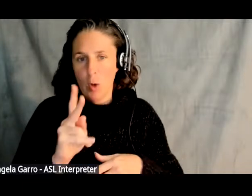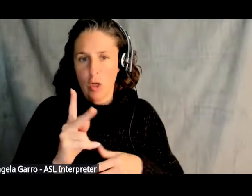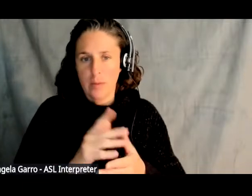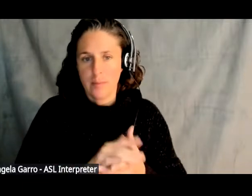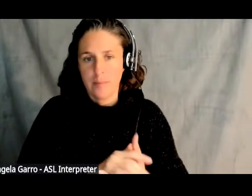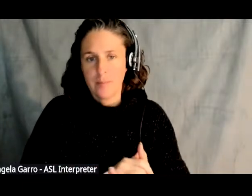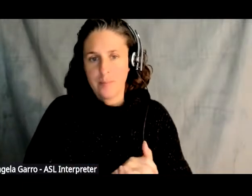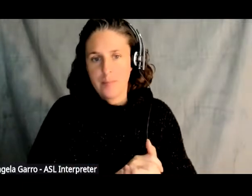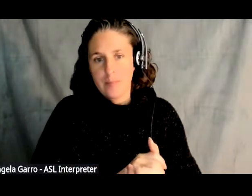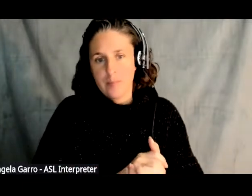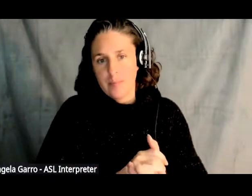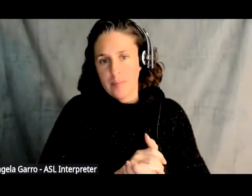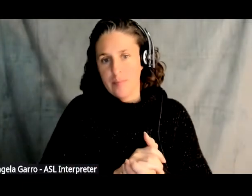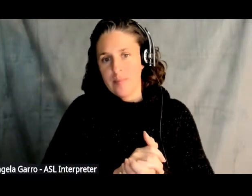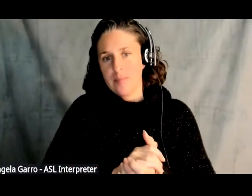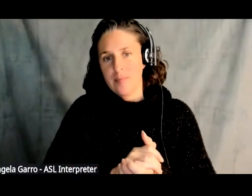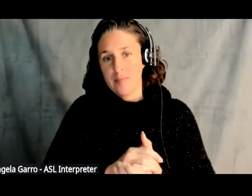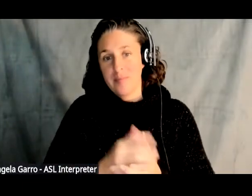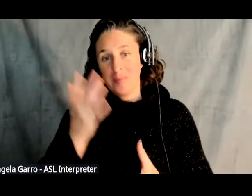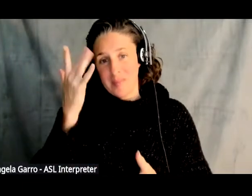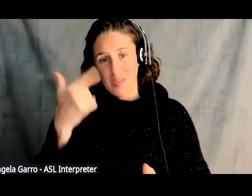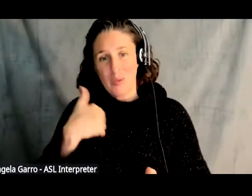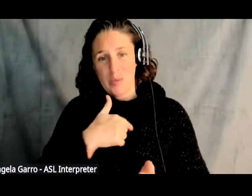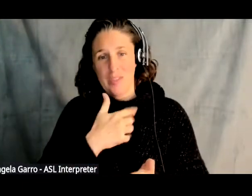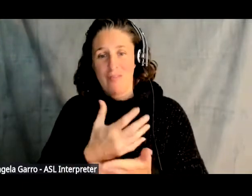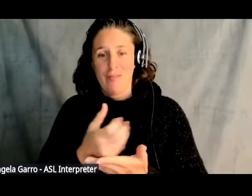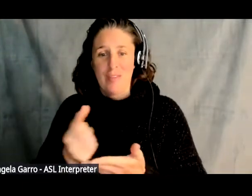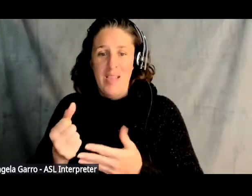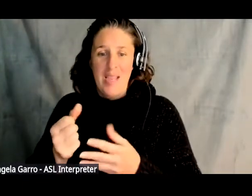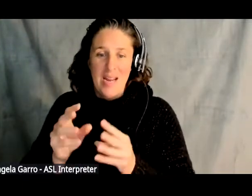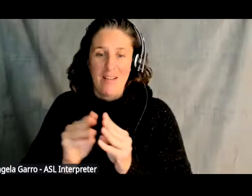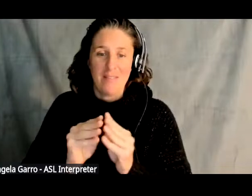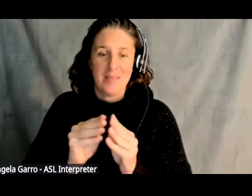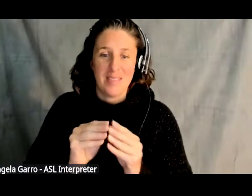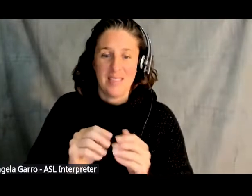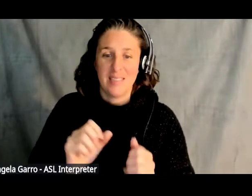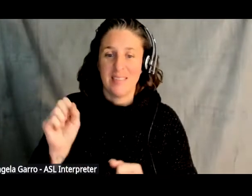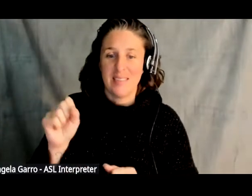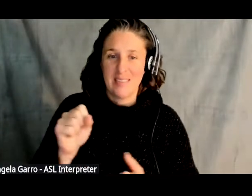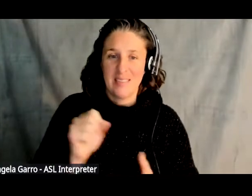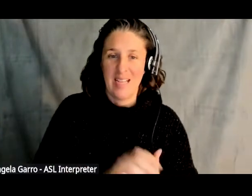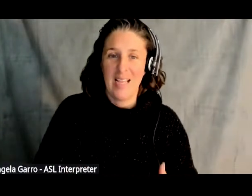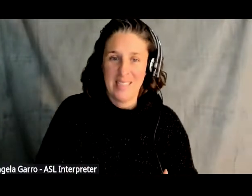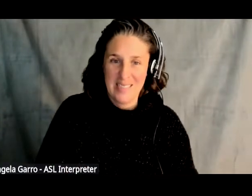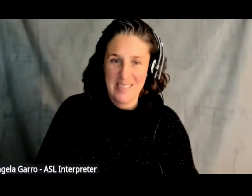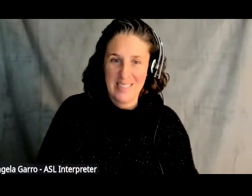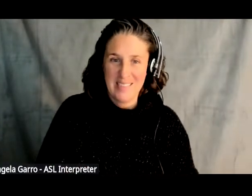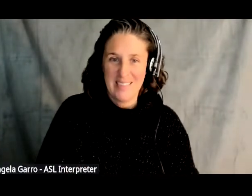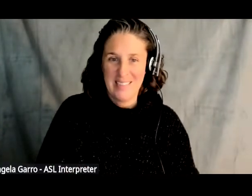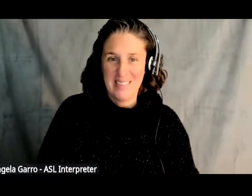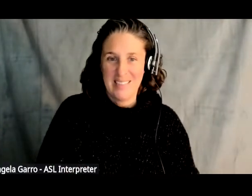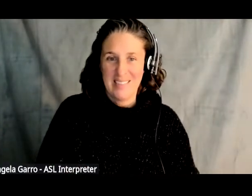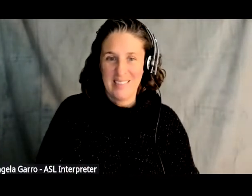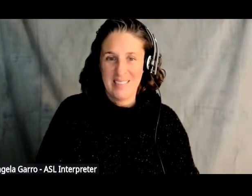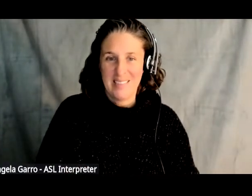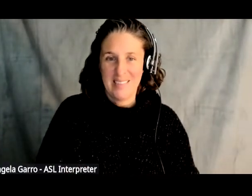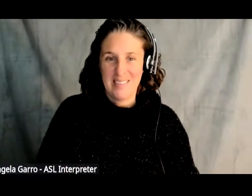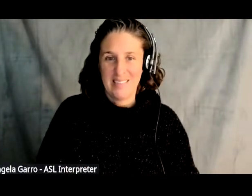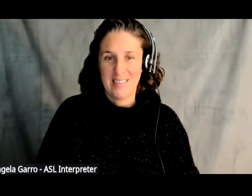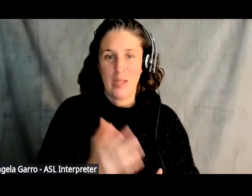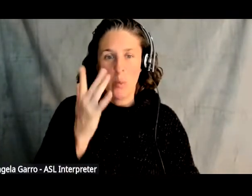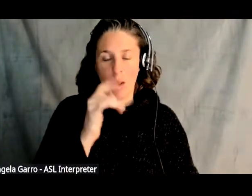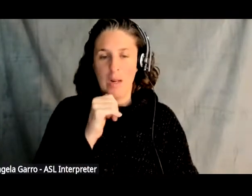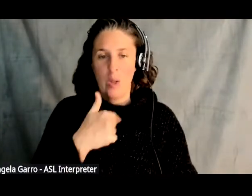Because we're running out of meetings. in Yeah. school. Meetings. Yeah. Hmm. Okay, why don't we do this? I'll work